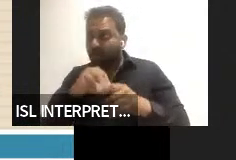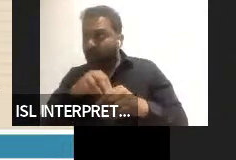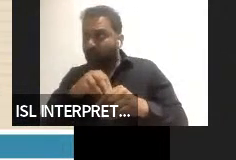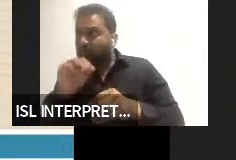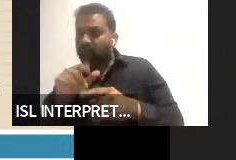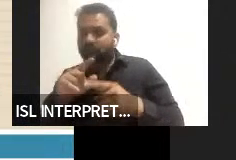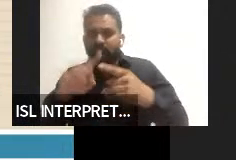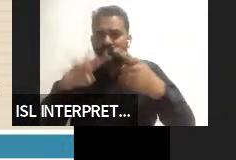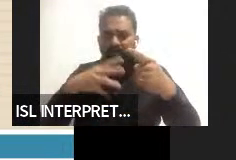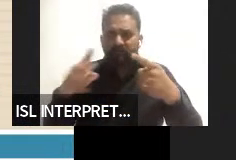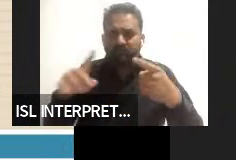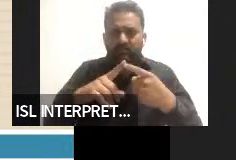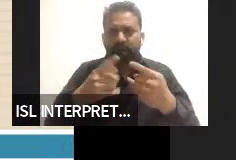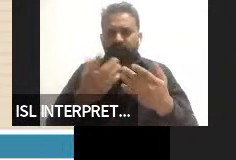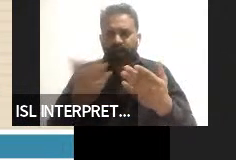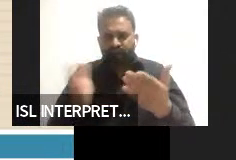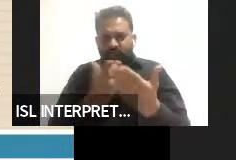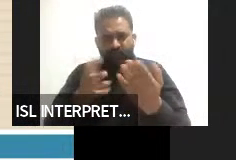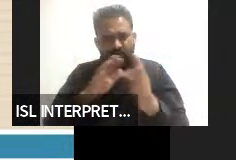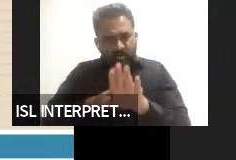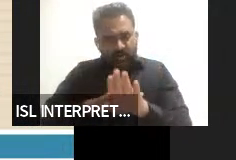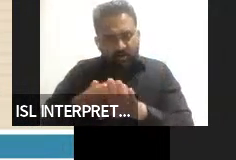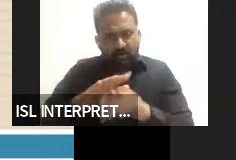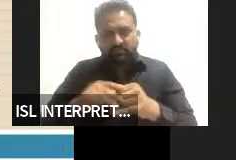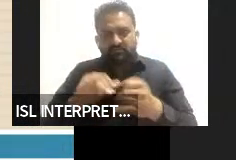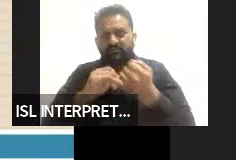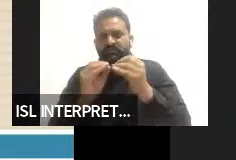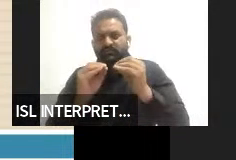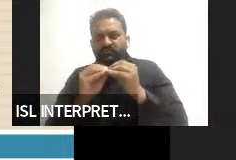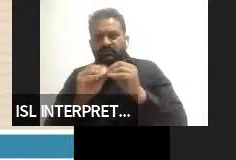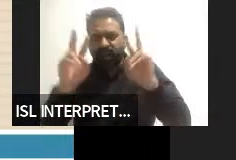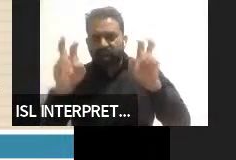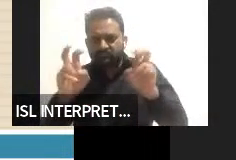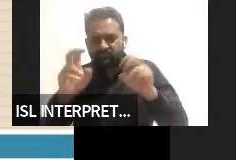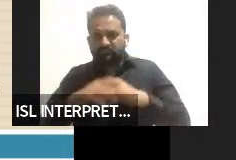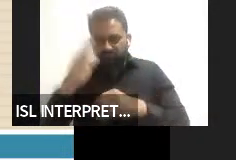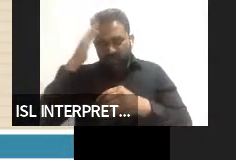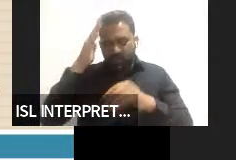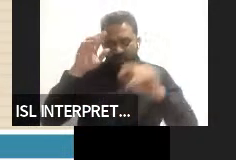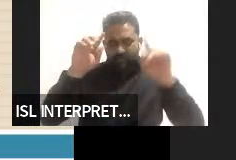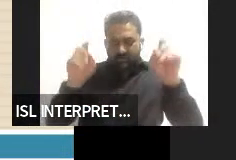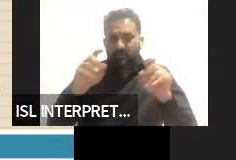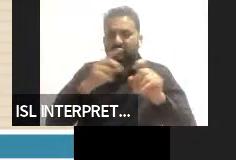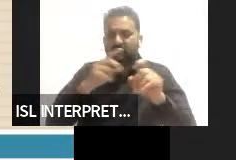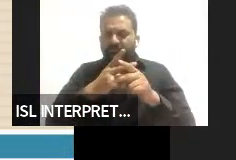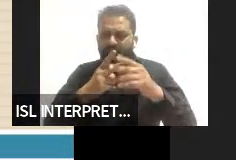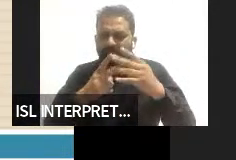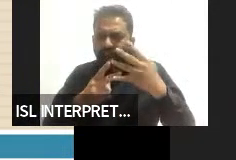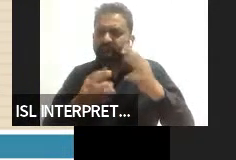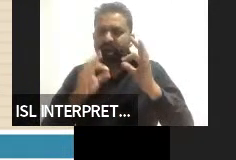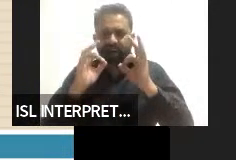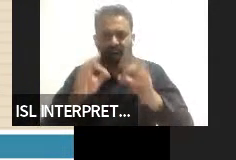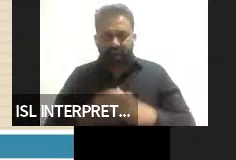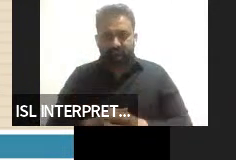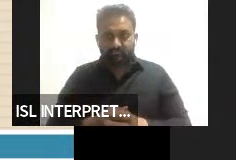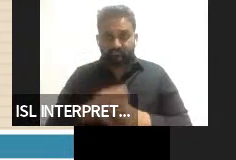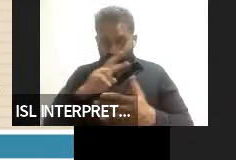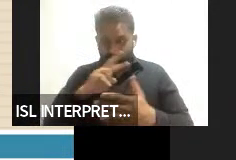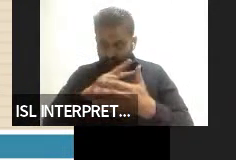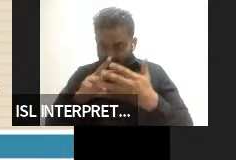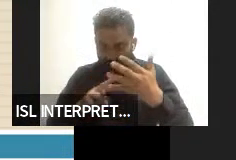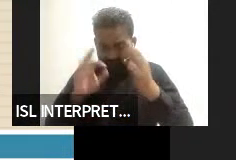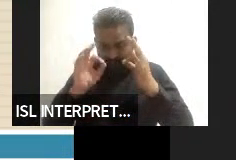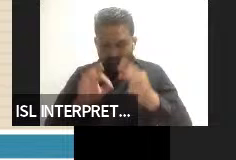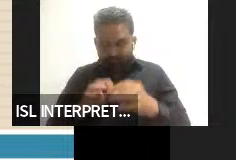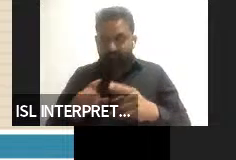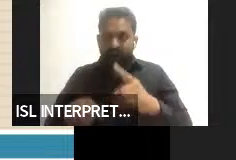Table, cover page, heading, subheading, all those things. So you check on that one structure. Once you finish that, the